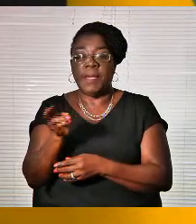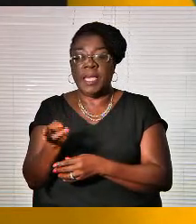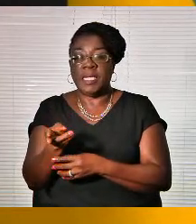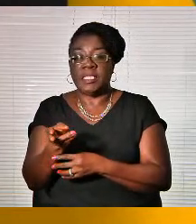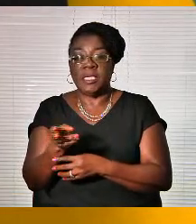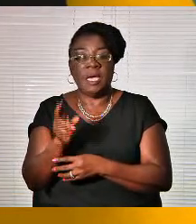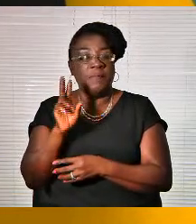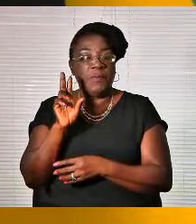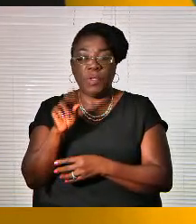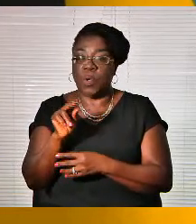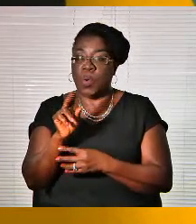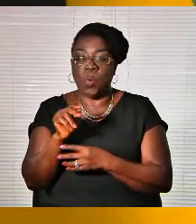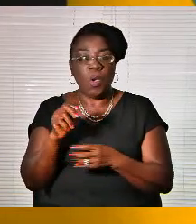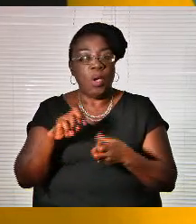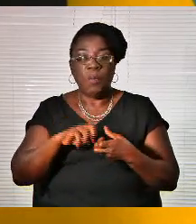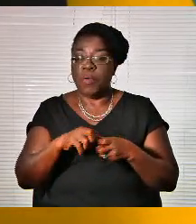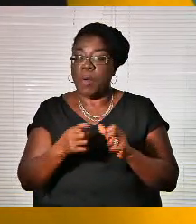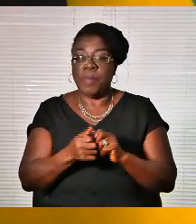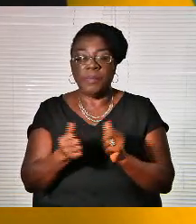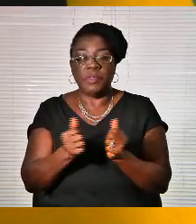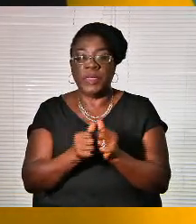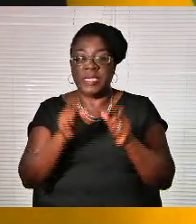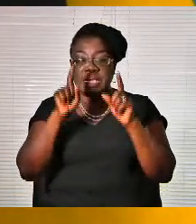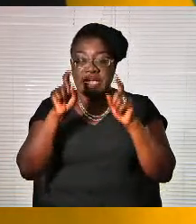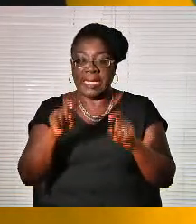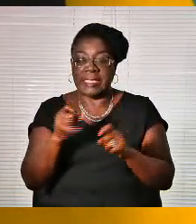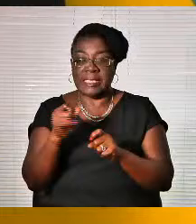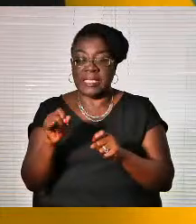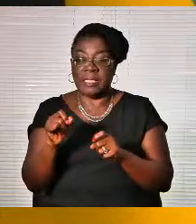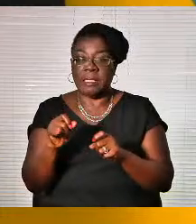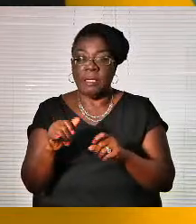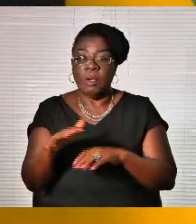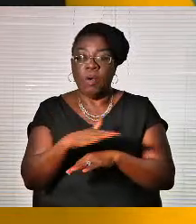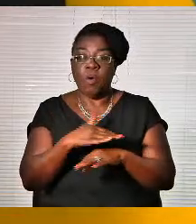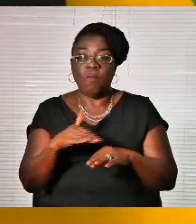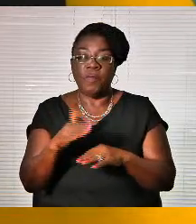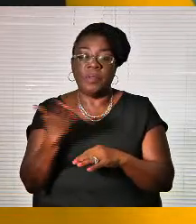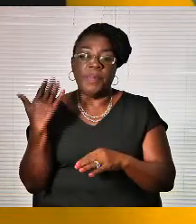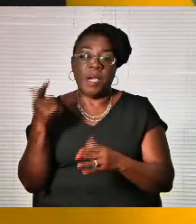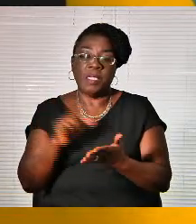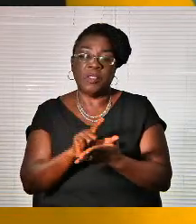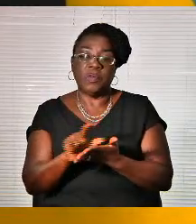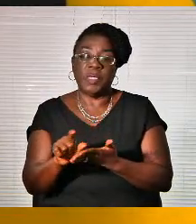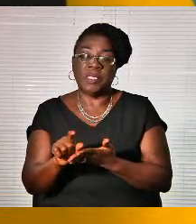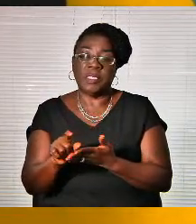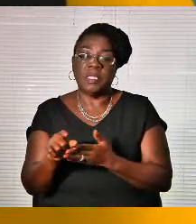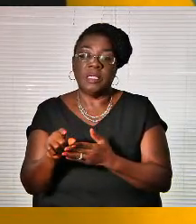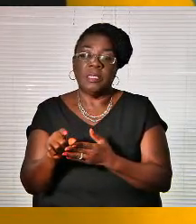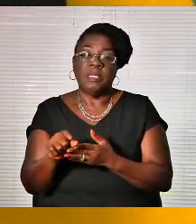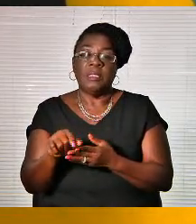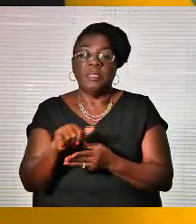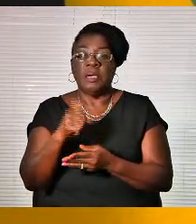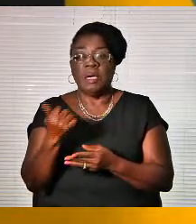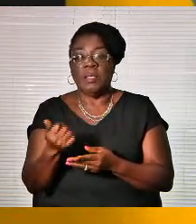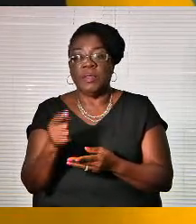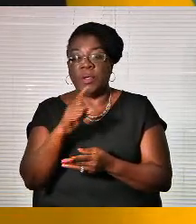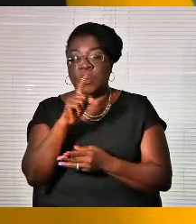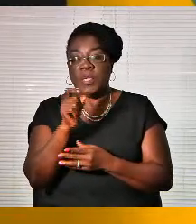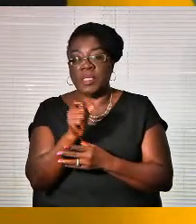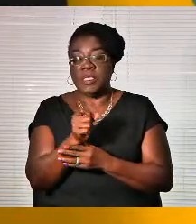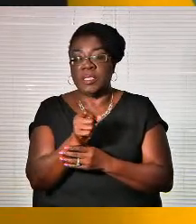had no difficulty with testing over the last week. As it relates to your other question, as